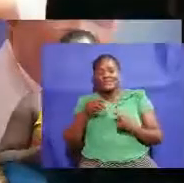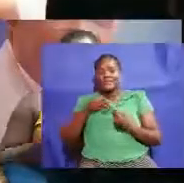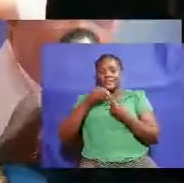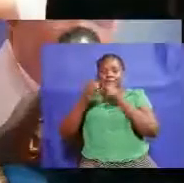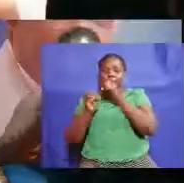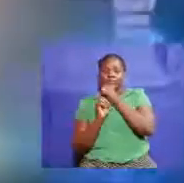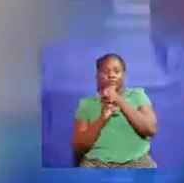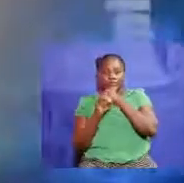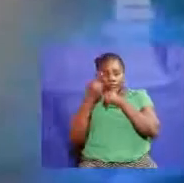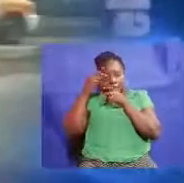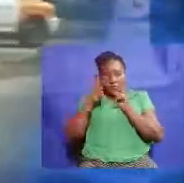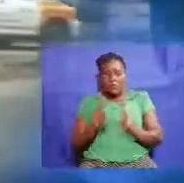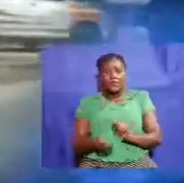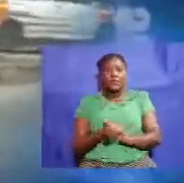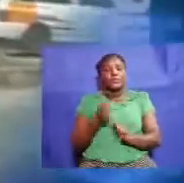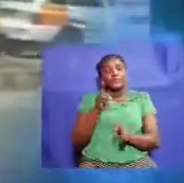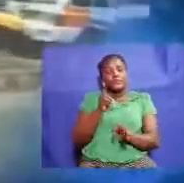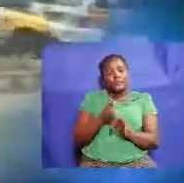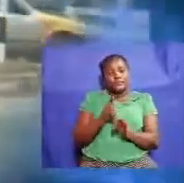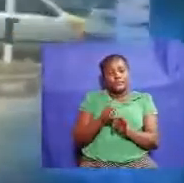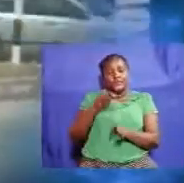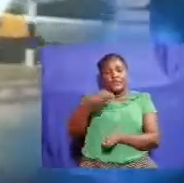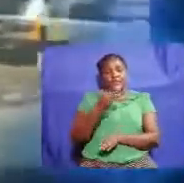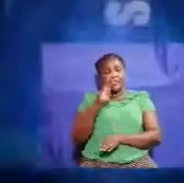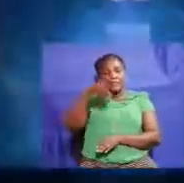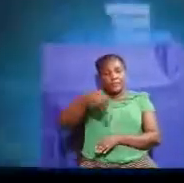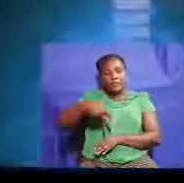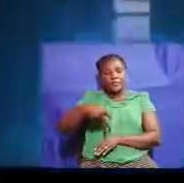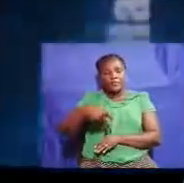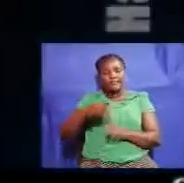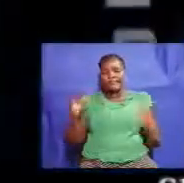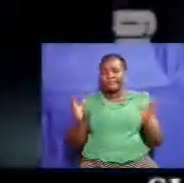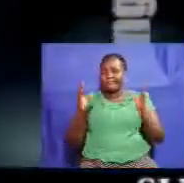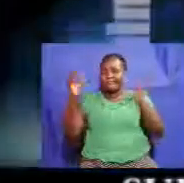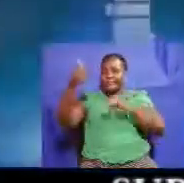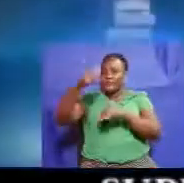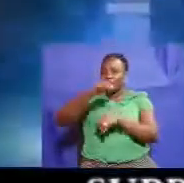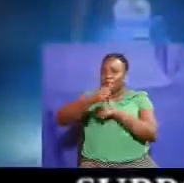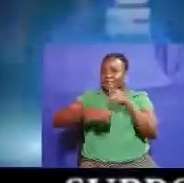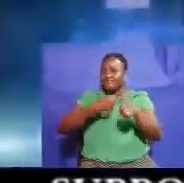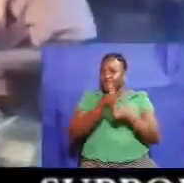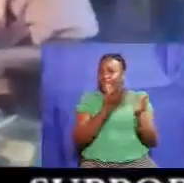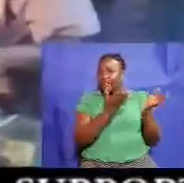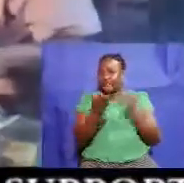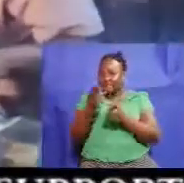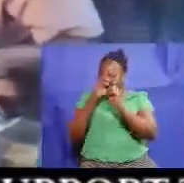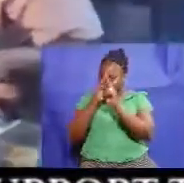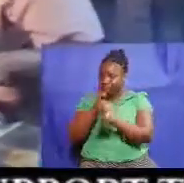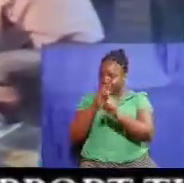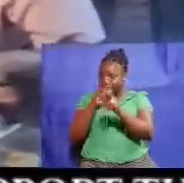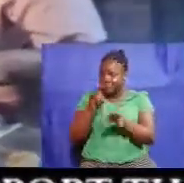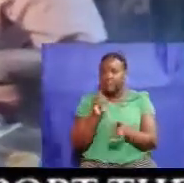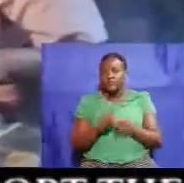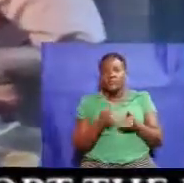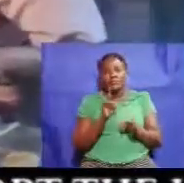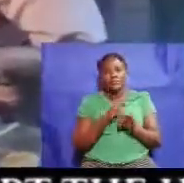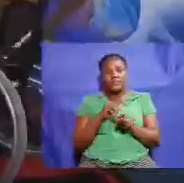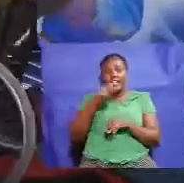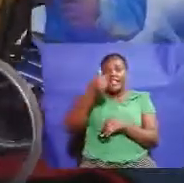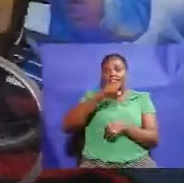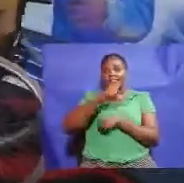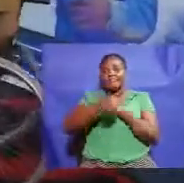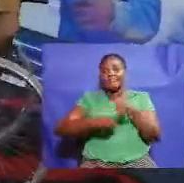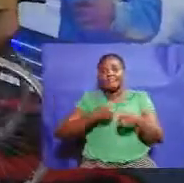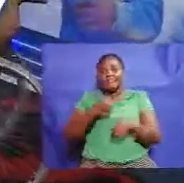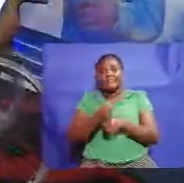special advocacy for persons with disability. H4P is celebrating 10 years of bringing dignity to disability, 10